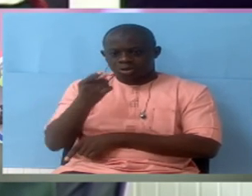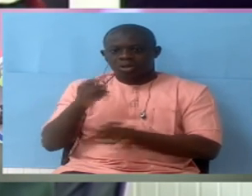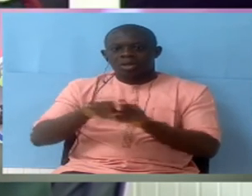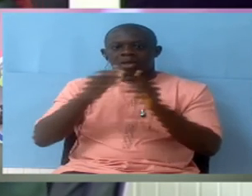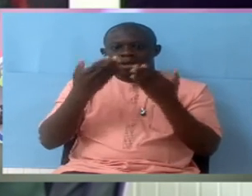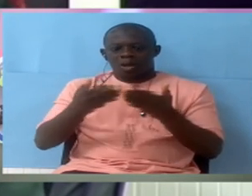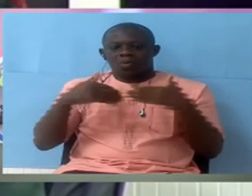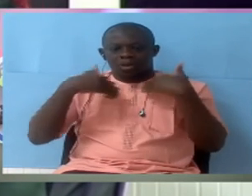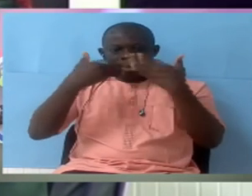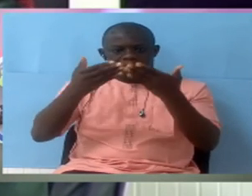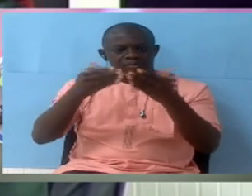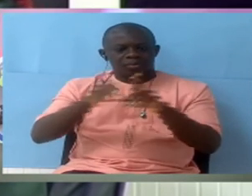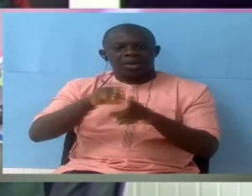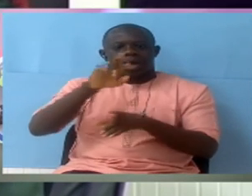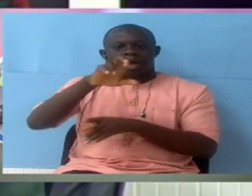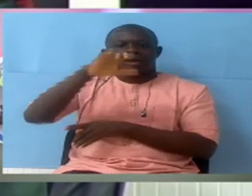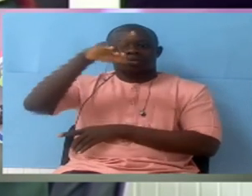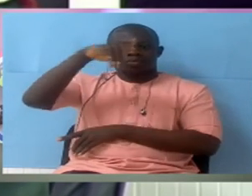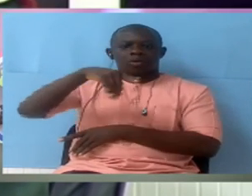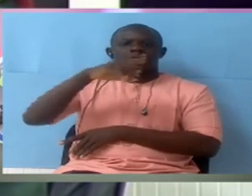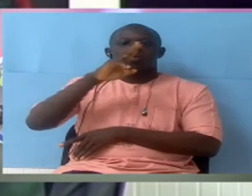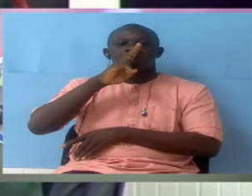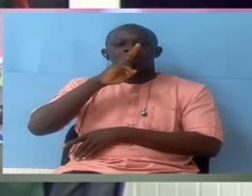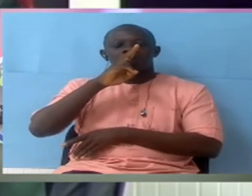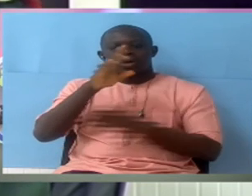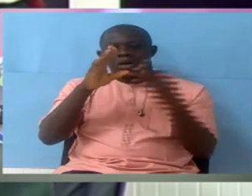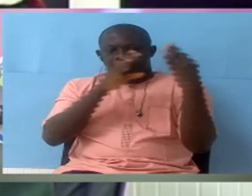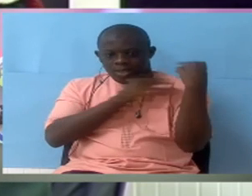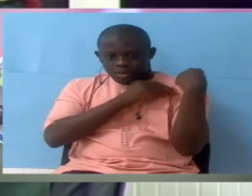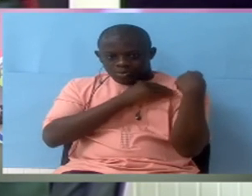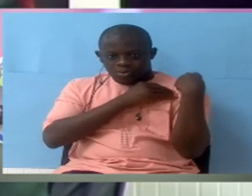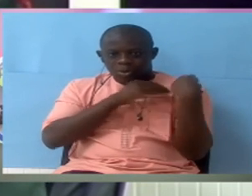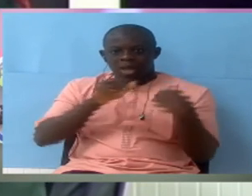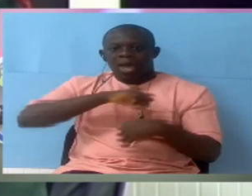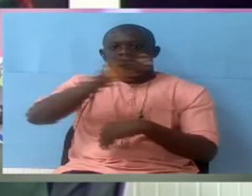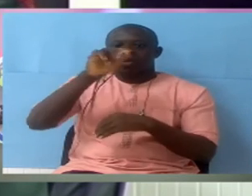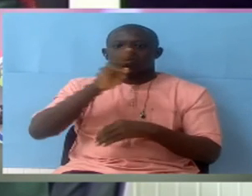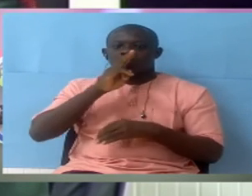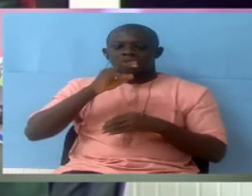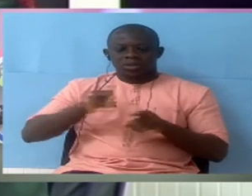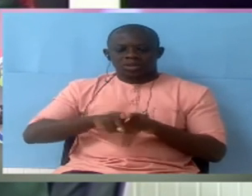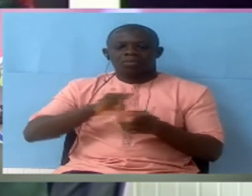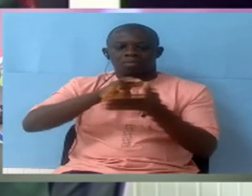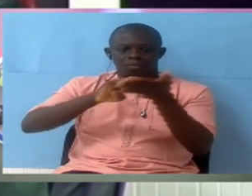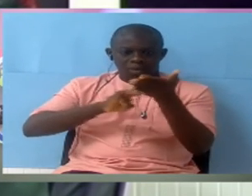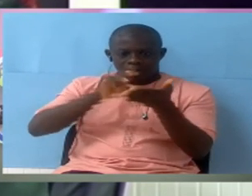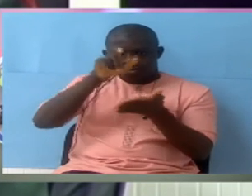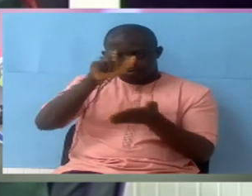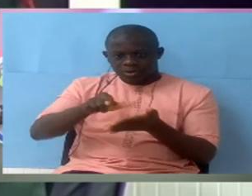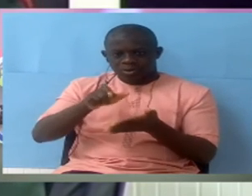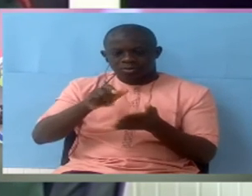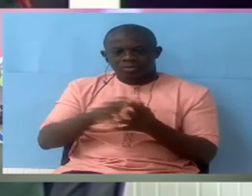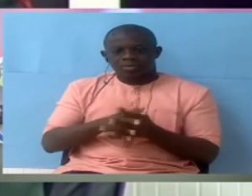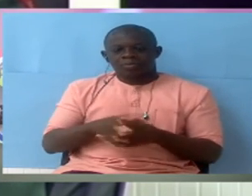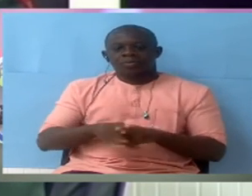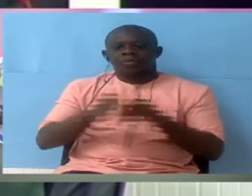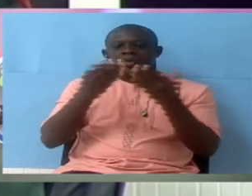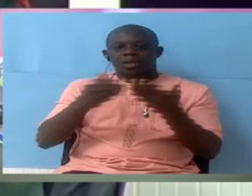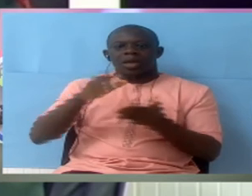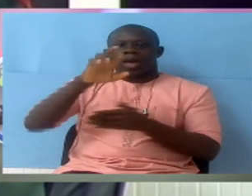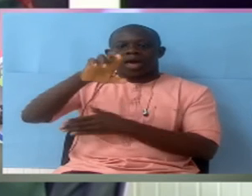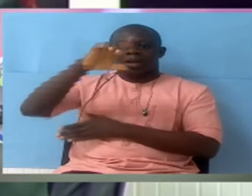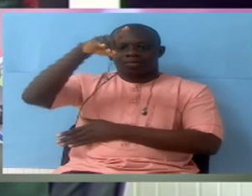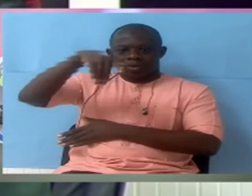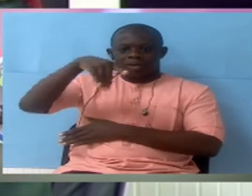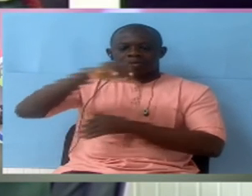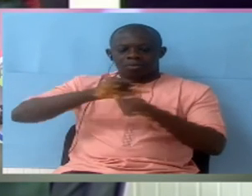duty. Ci la santa RP ba nga xamné mo nekkon duty. And the medics. Ak ñi nga xamné ño nekk ci walli fajj bi. The RP to